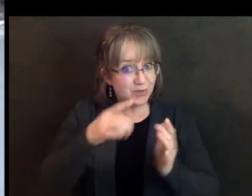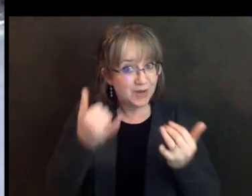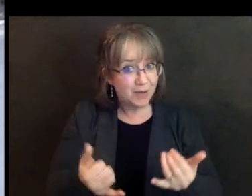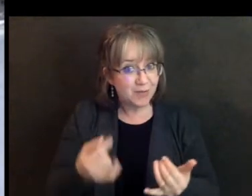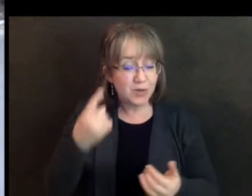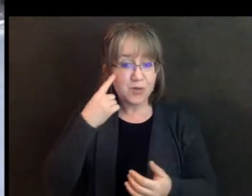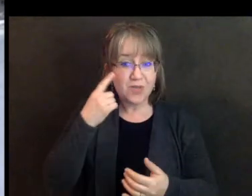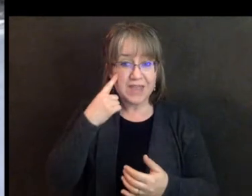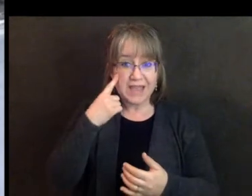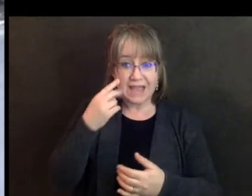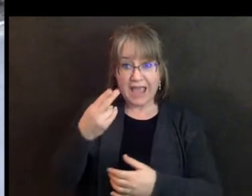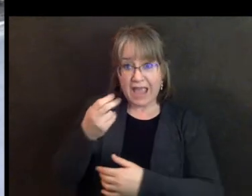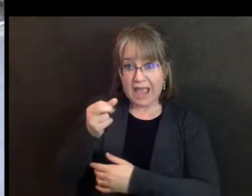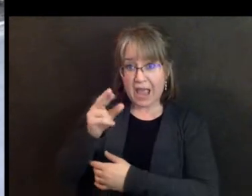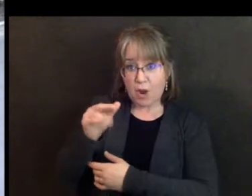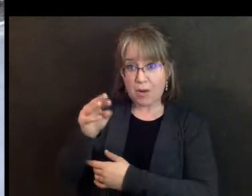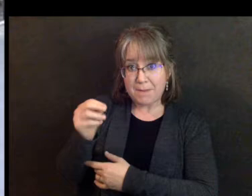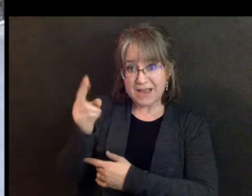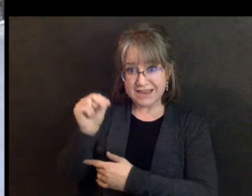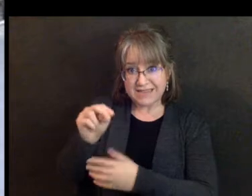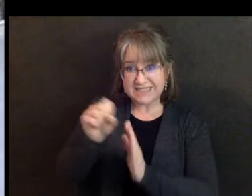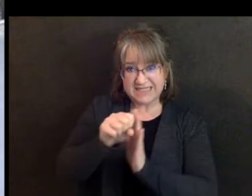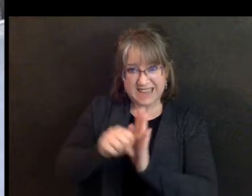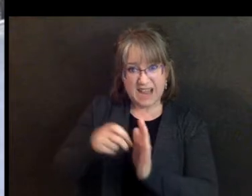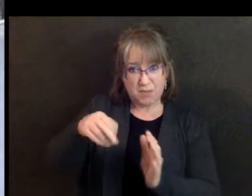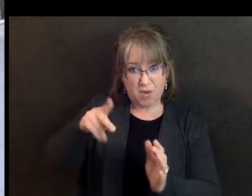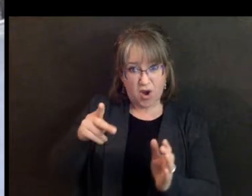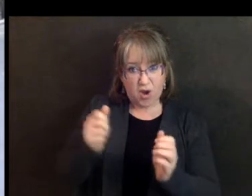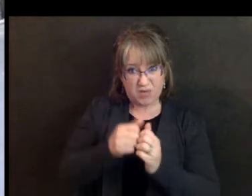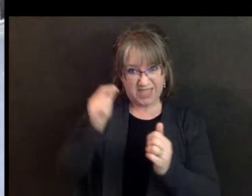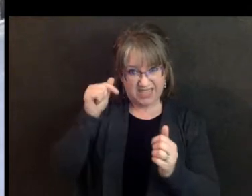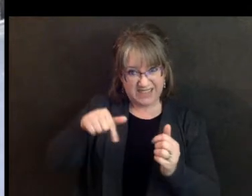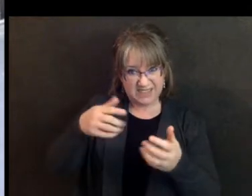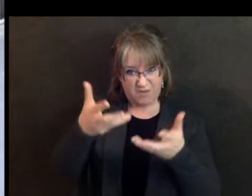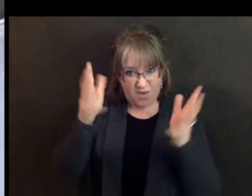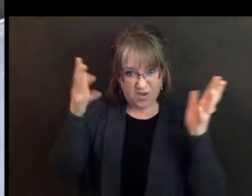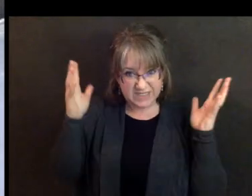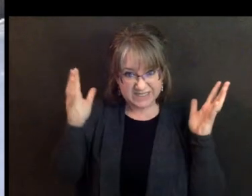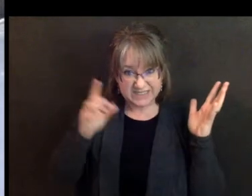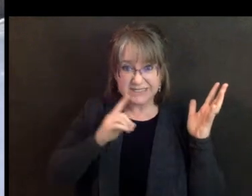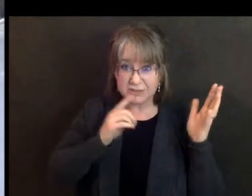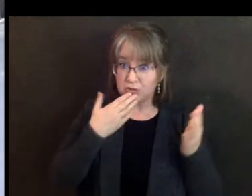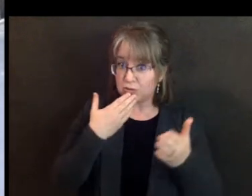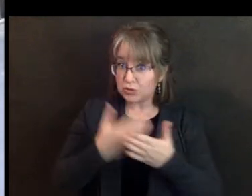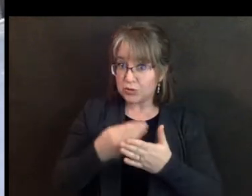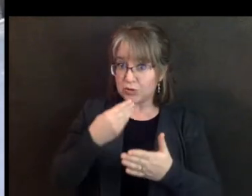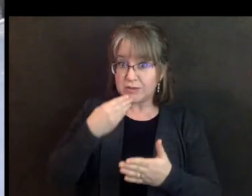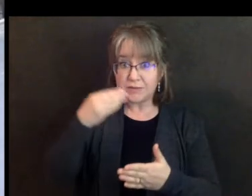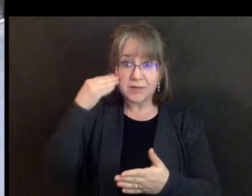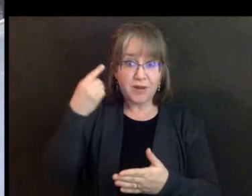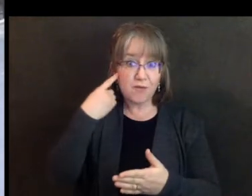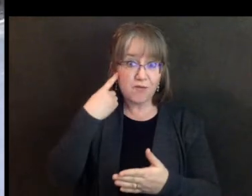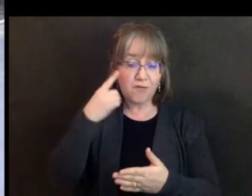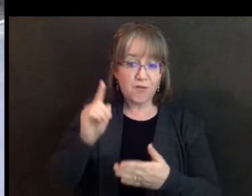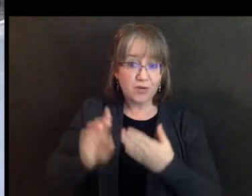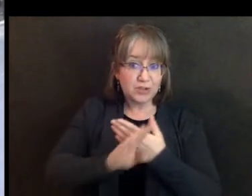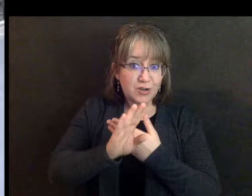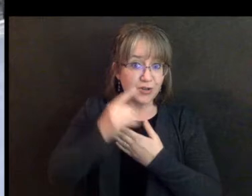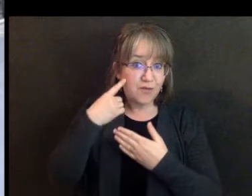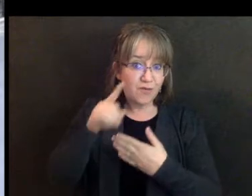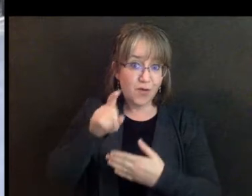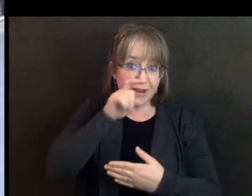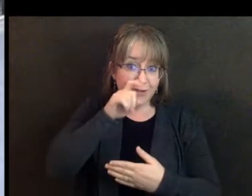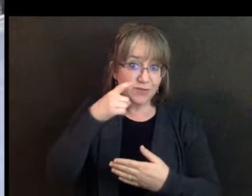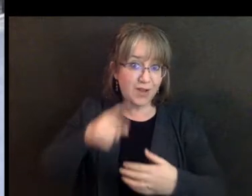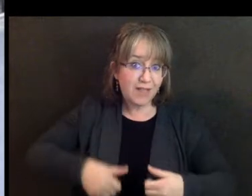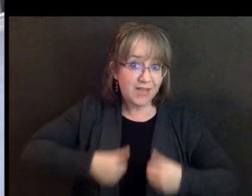have, has a suitable habitat as far as shelter goes for a bald eagle to live? I'll let you answer. For those